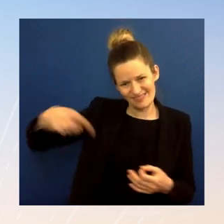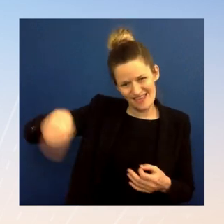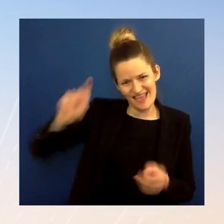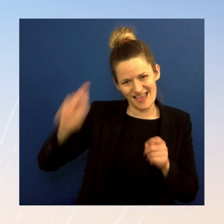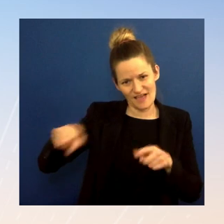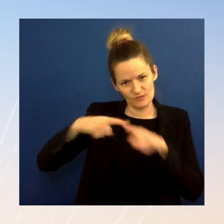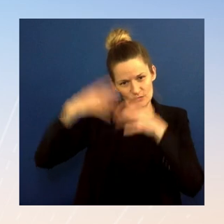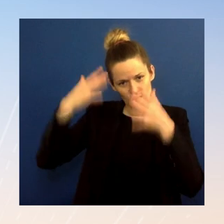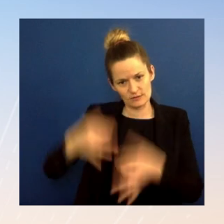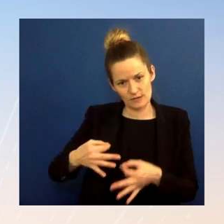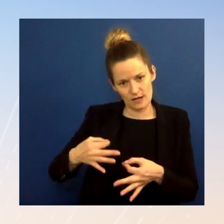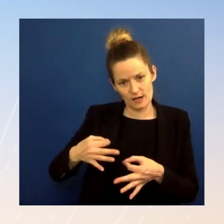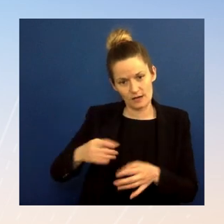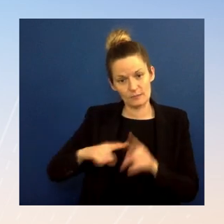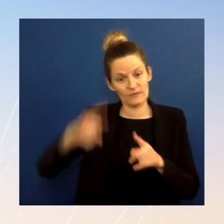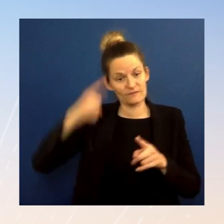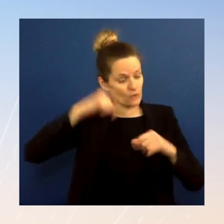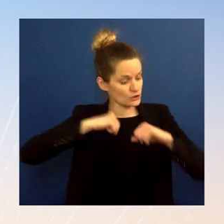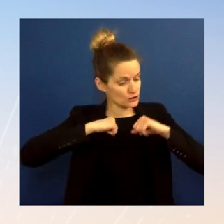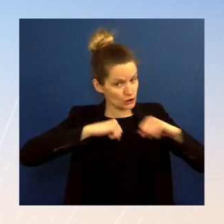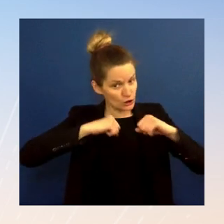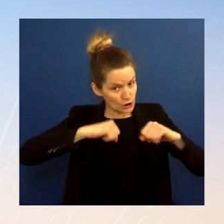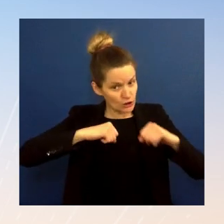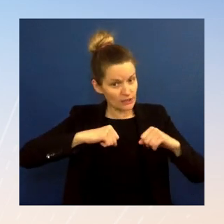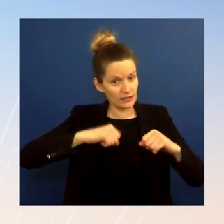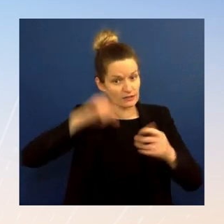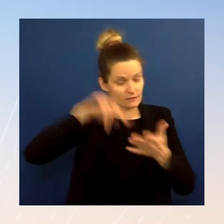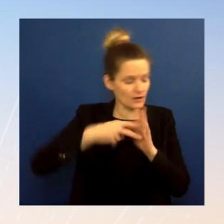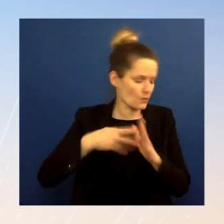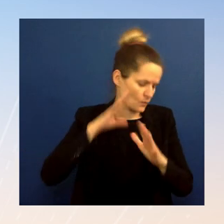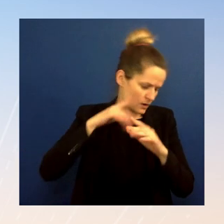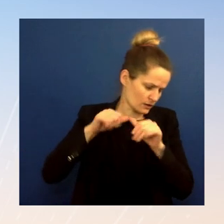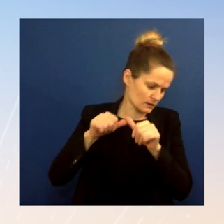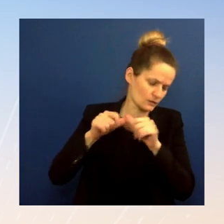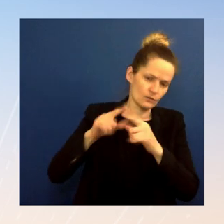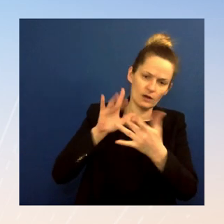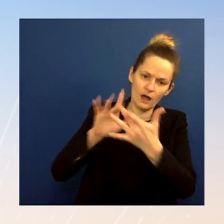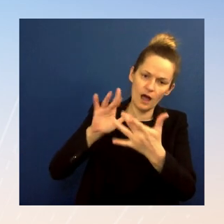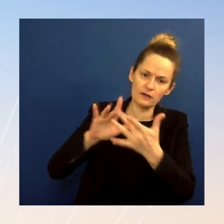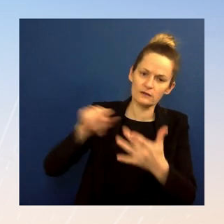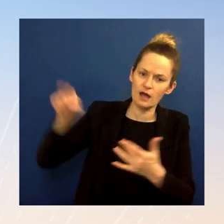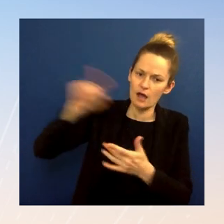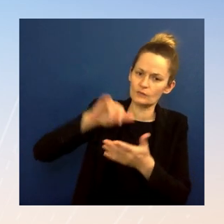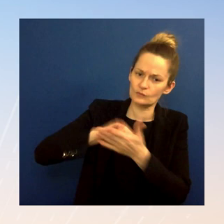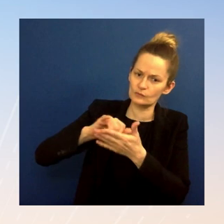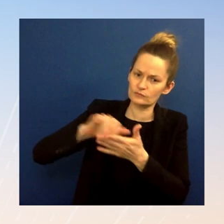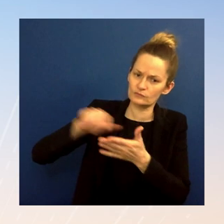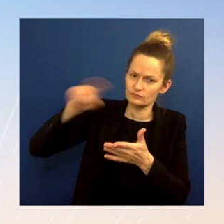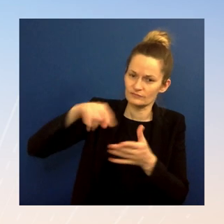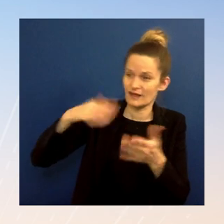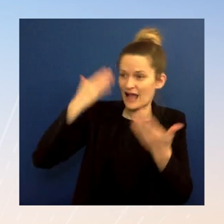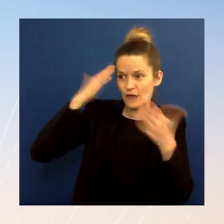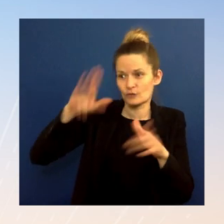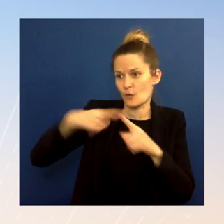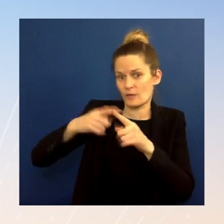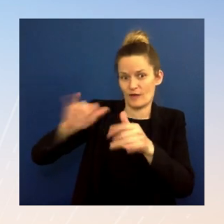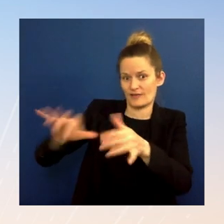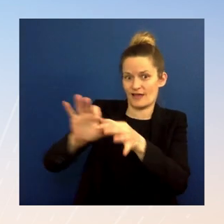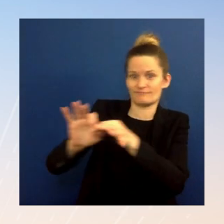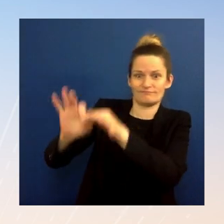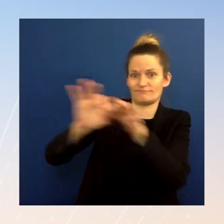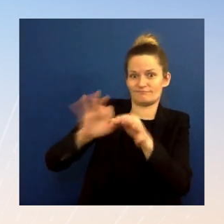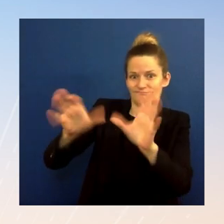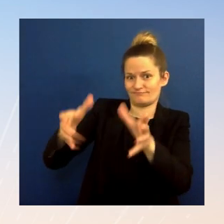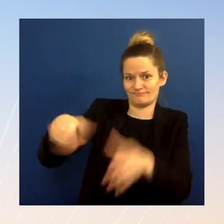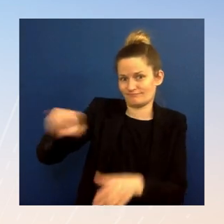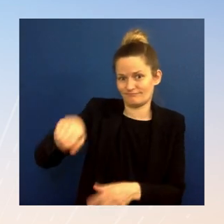but I don't have more information of what that would look like. The president isn't talking about some kind of long-term new mechanism where the U.S. somehow,